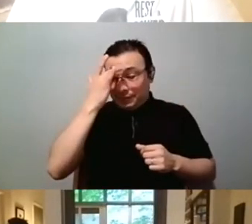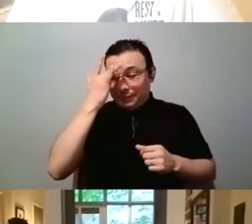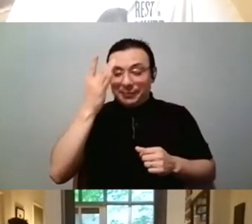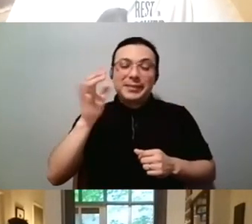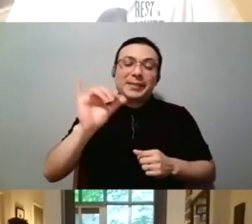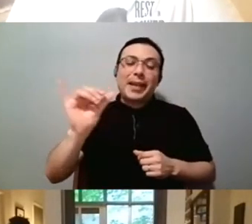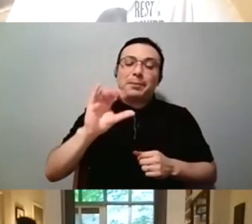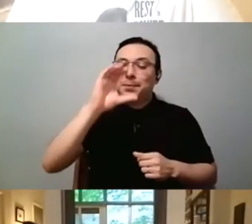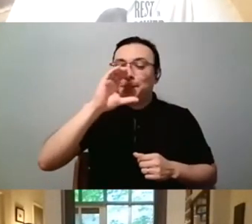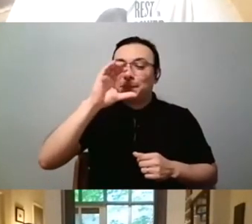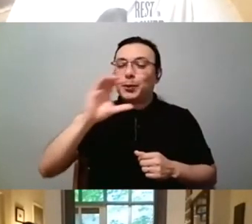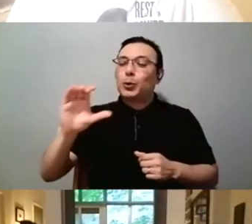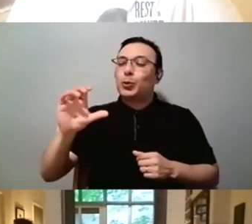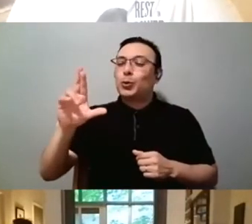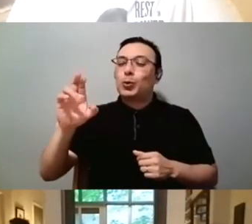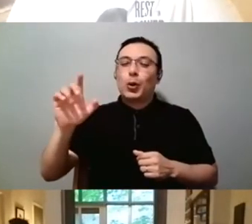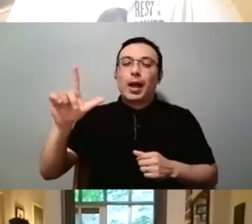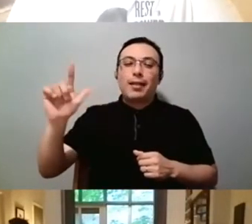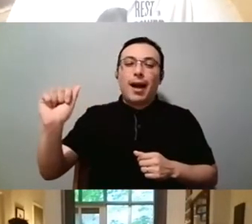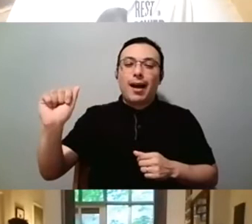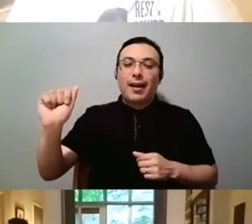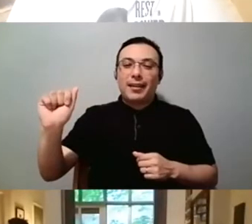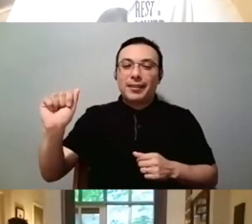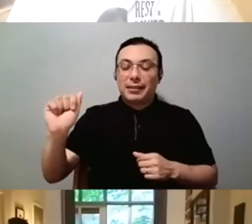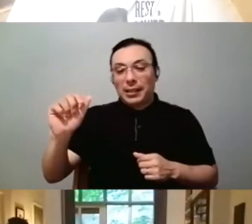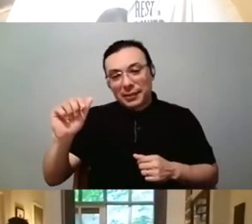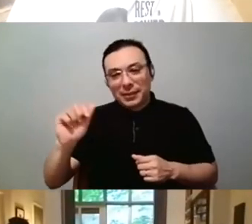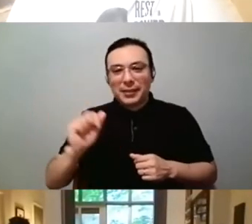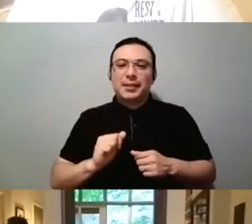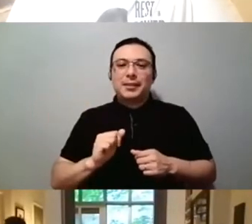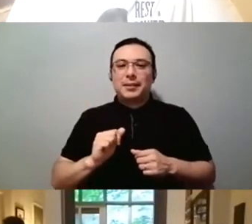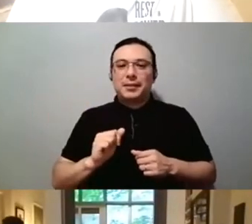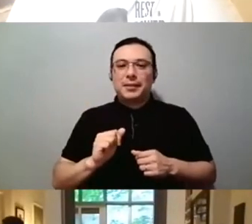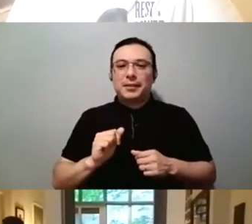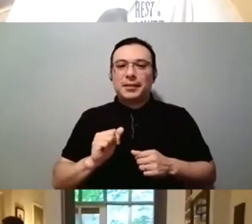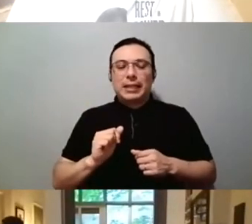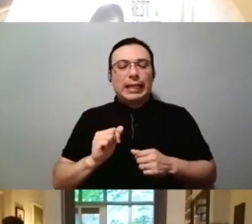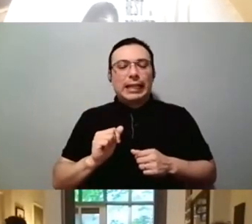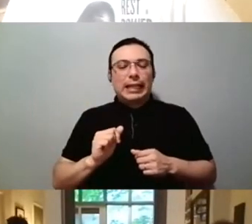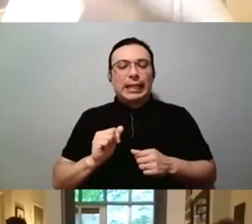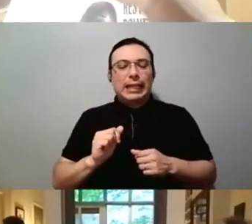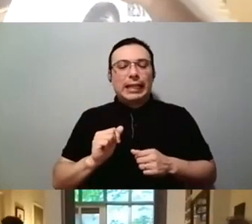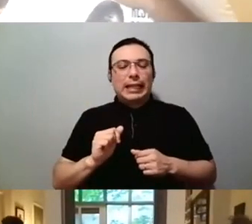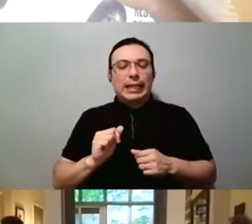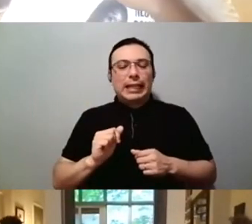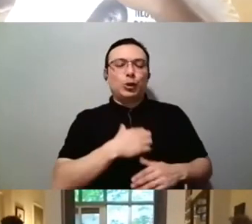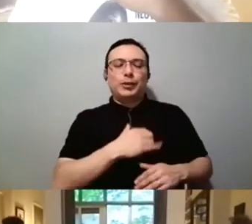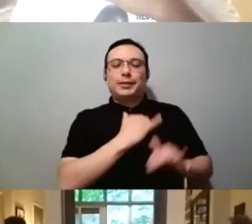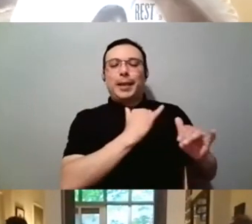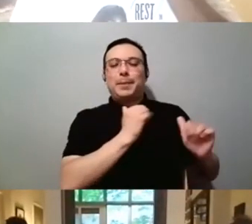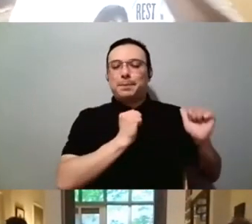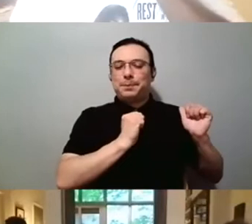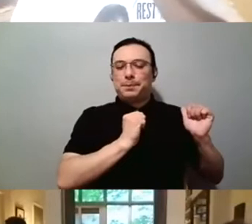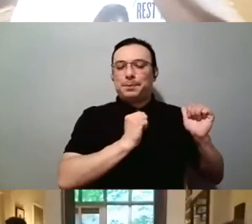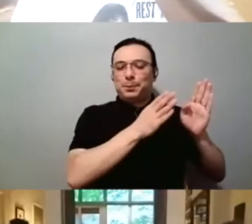I think that I hoped it was a little bit more Susan Sontag. And a